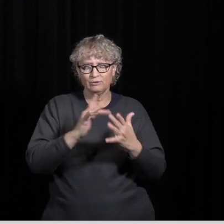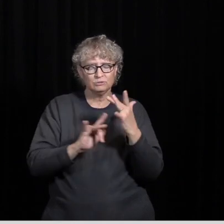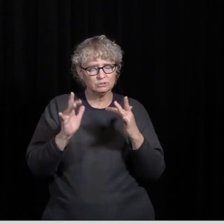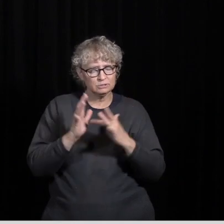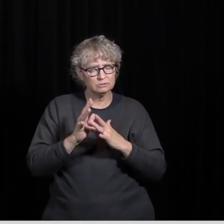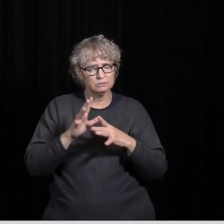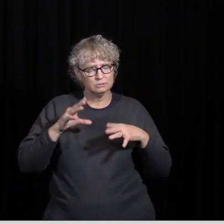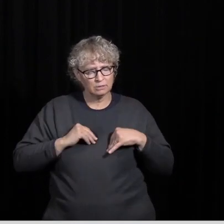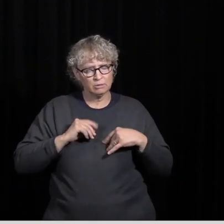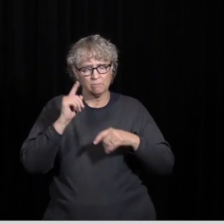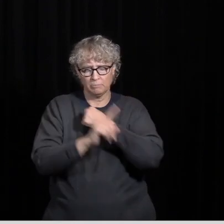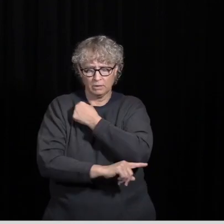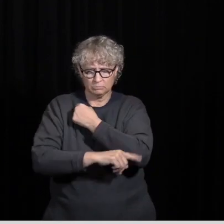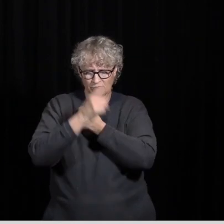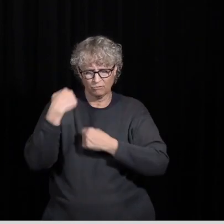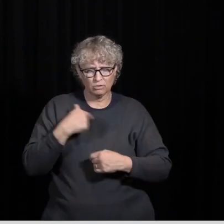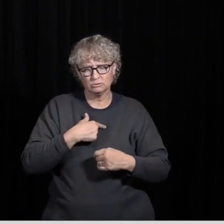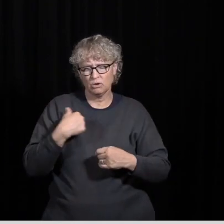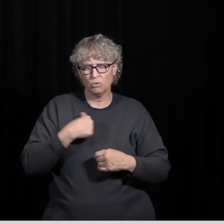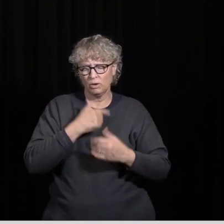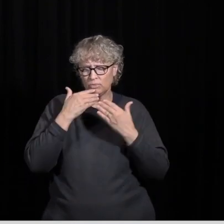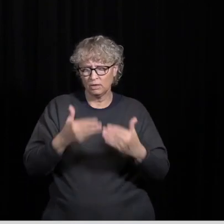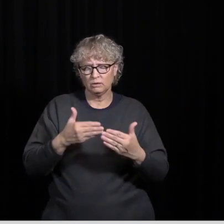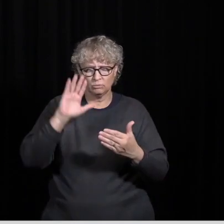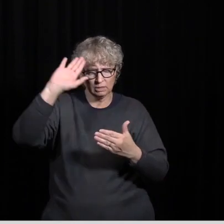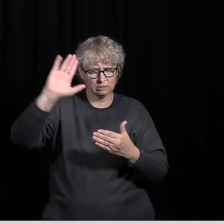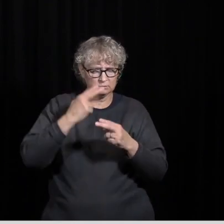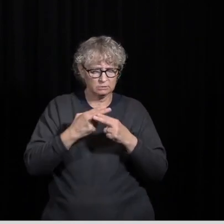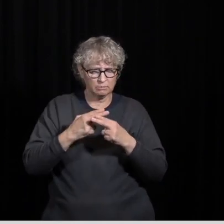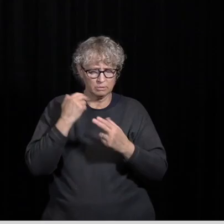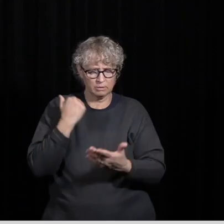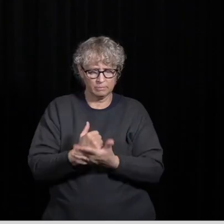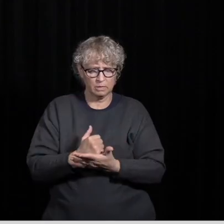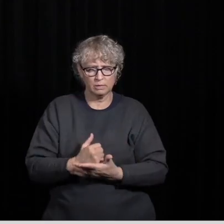for us. We thank you, Father, for it in his name. Amen.